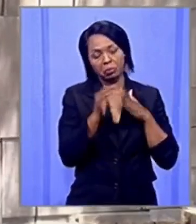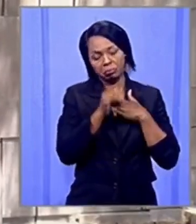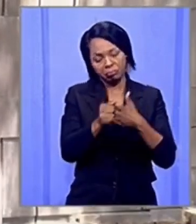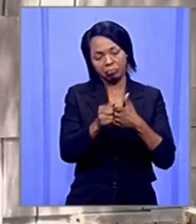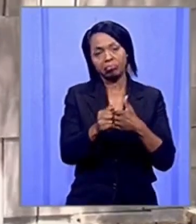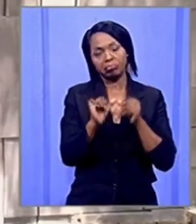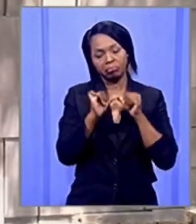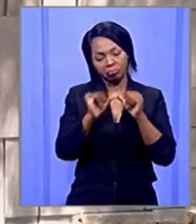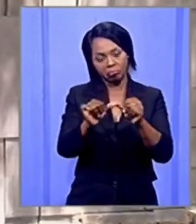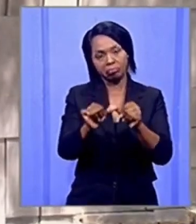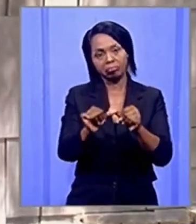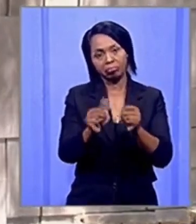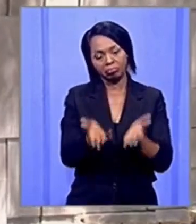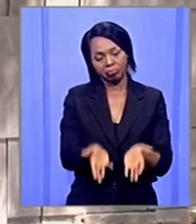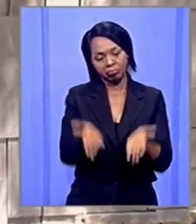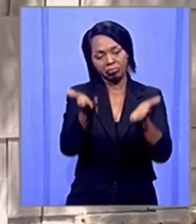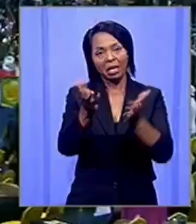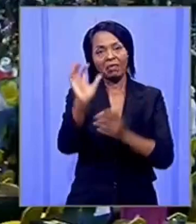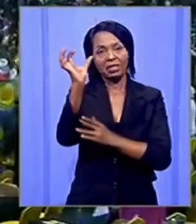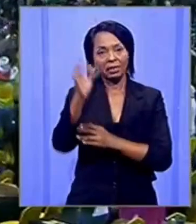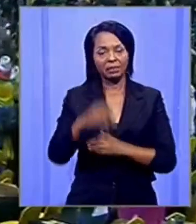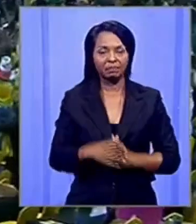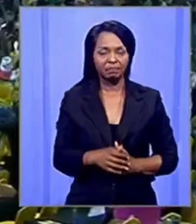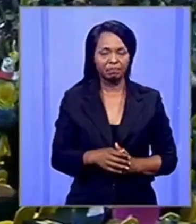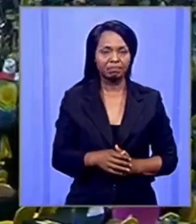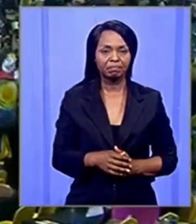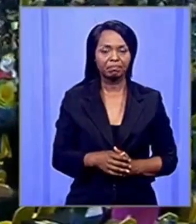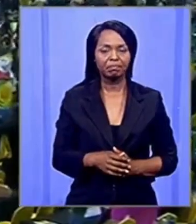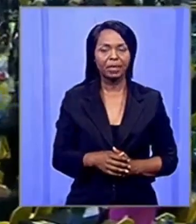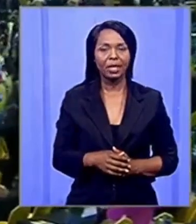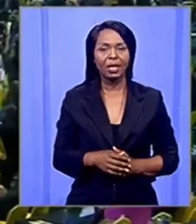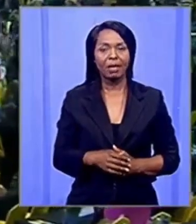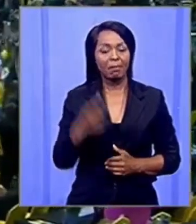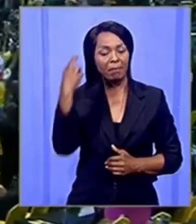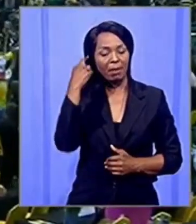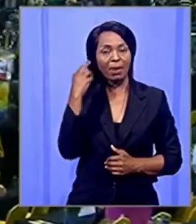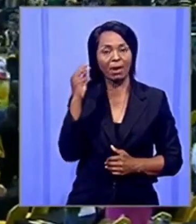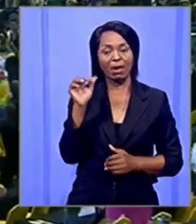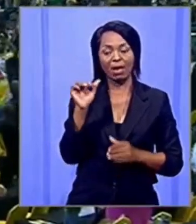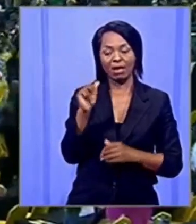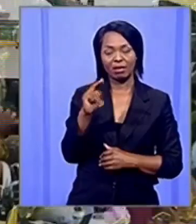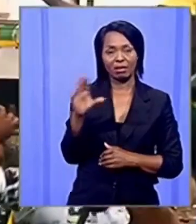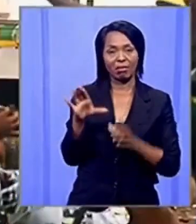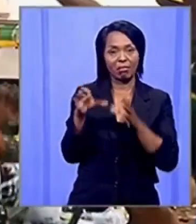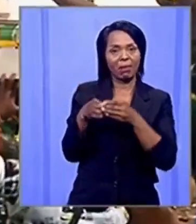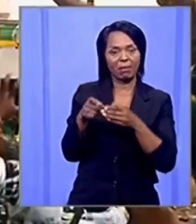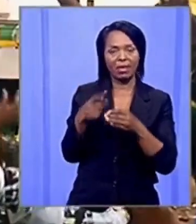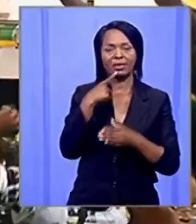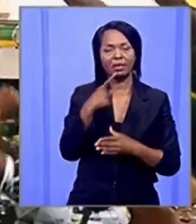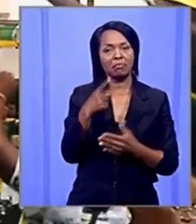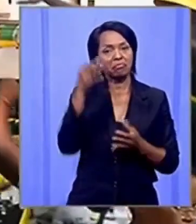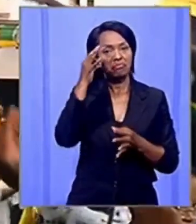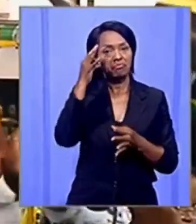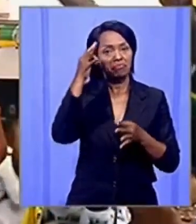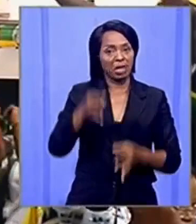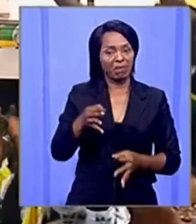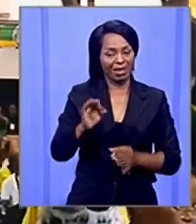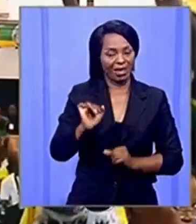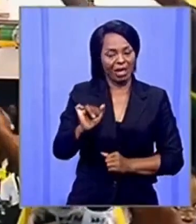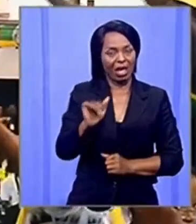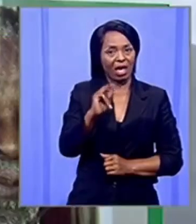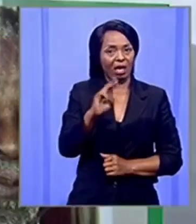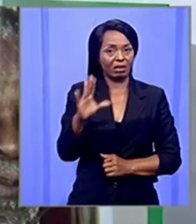yona e ka ntshetsang Free State pele. Mokwaledi wa lekoko a re seno ke tshegetso ya makala a ANC.